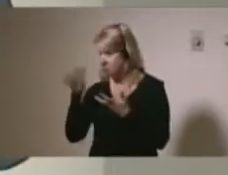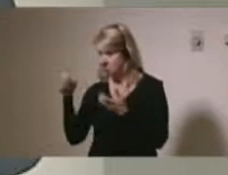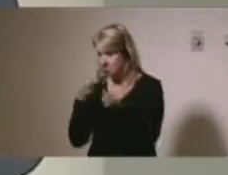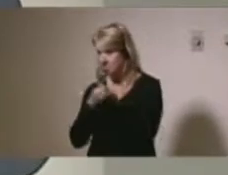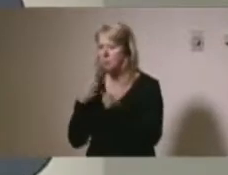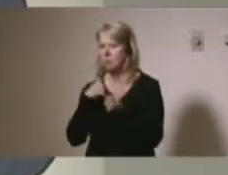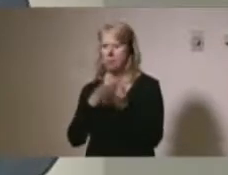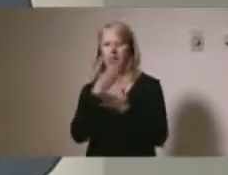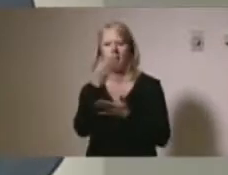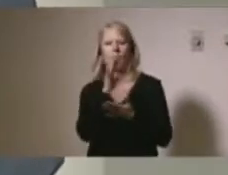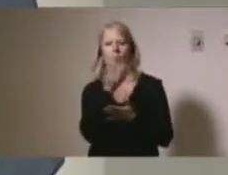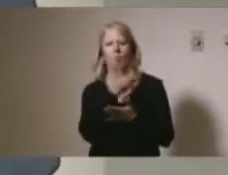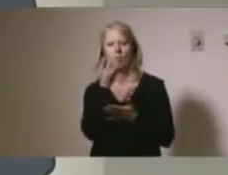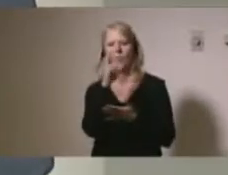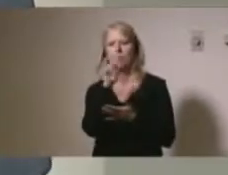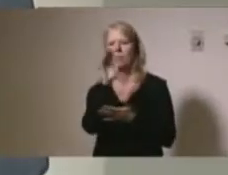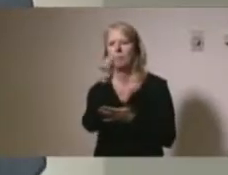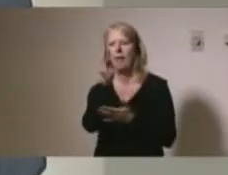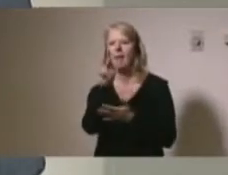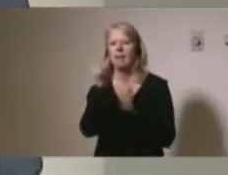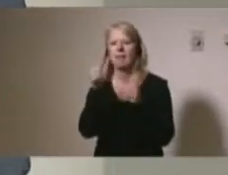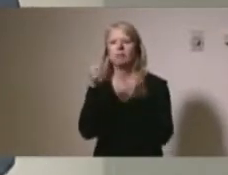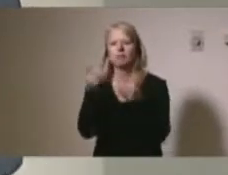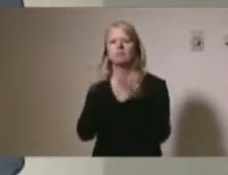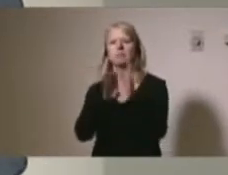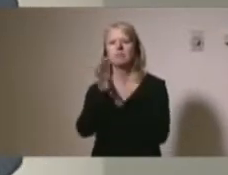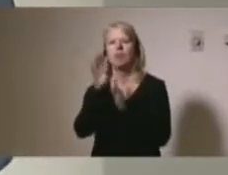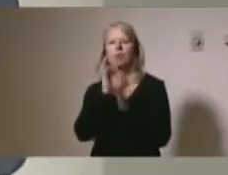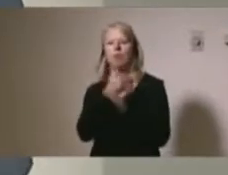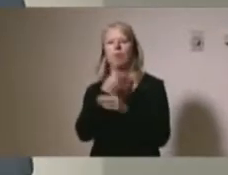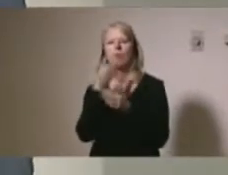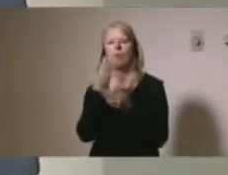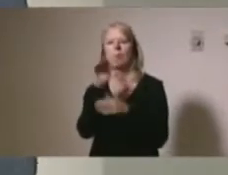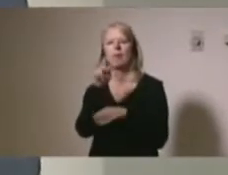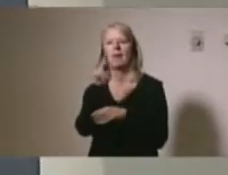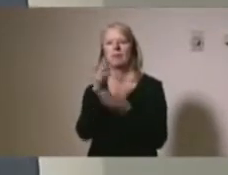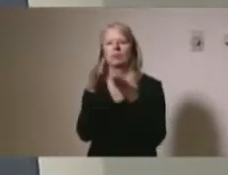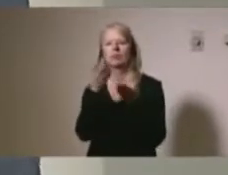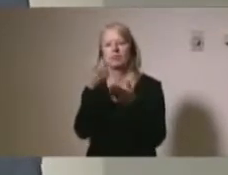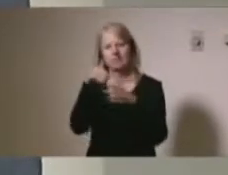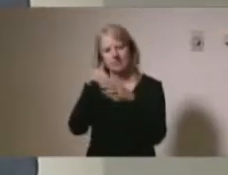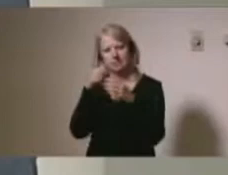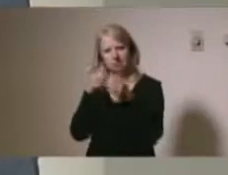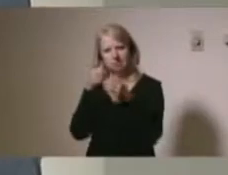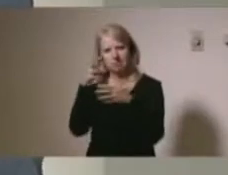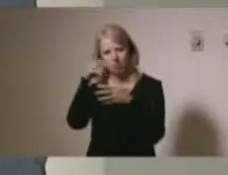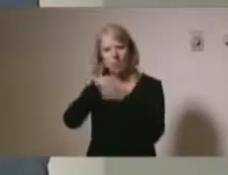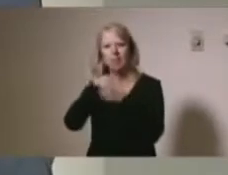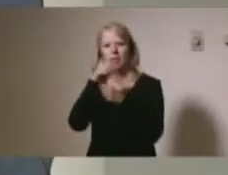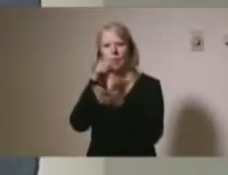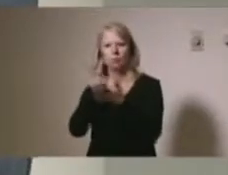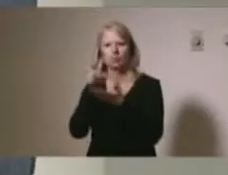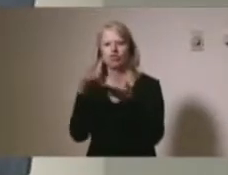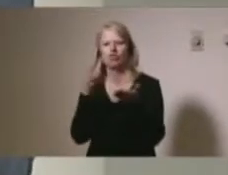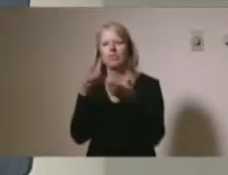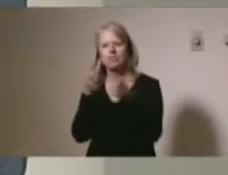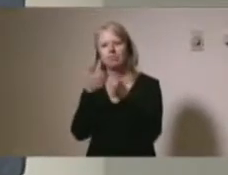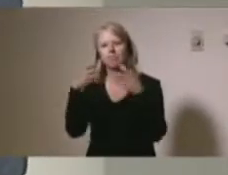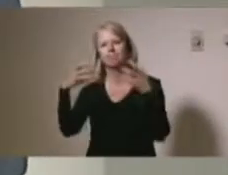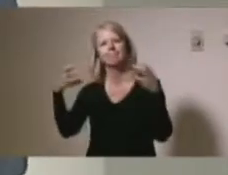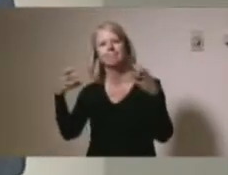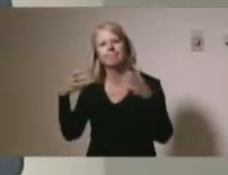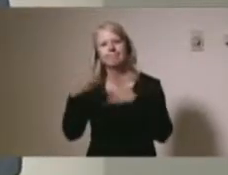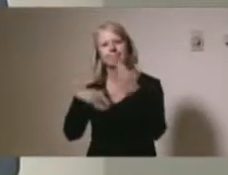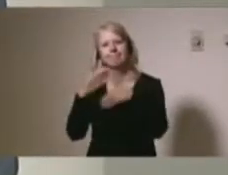way we can develop banking services within the postal service. And they continue to